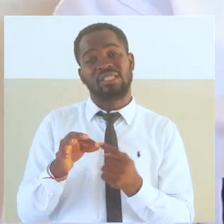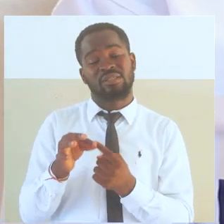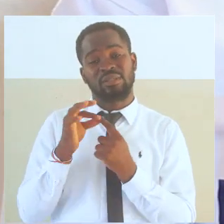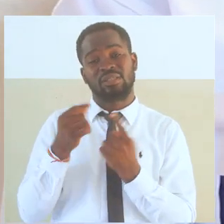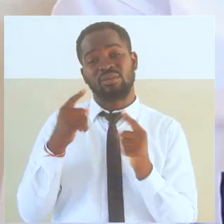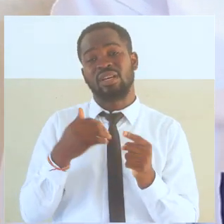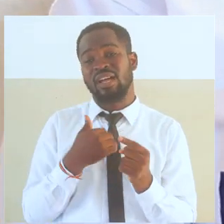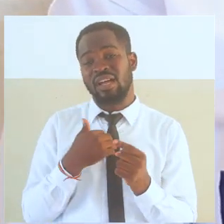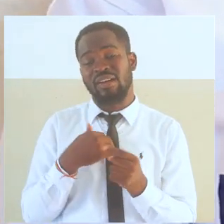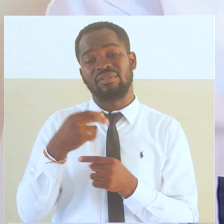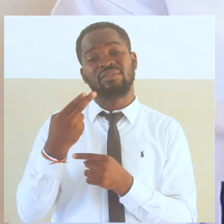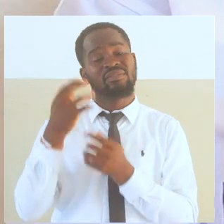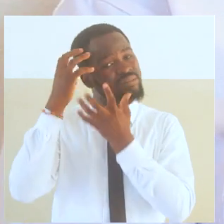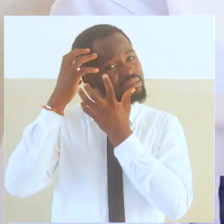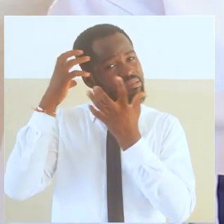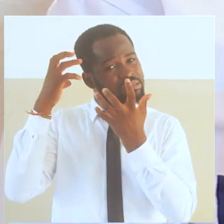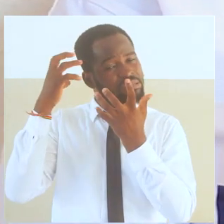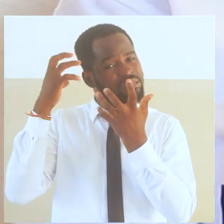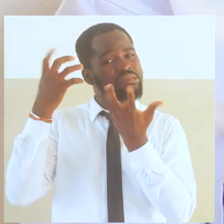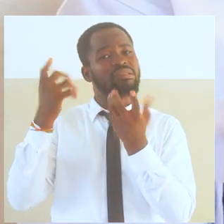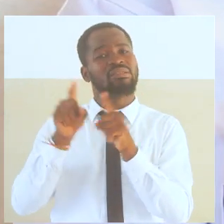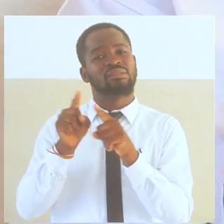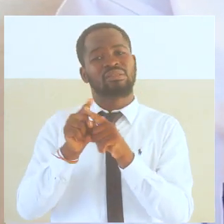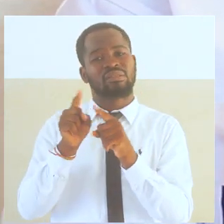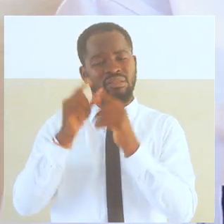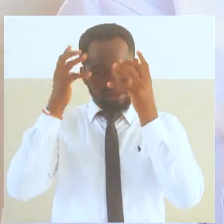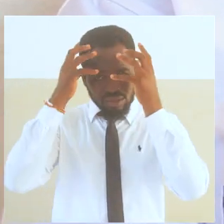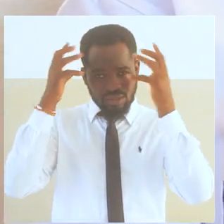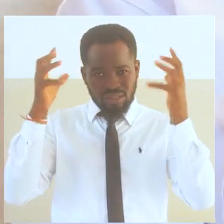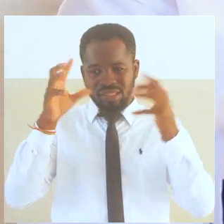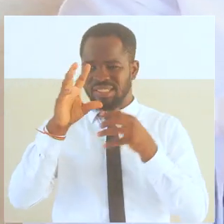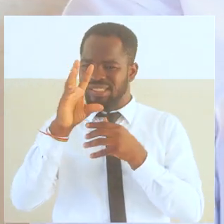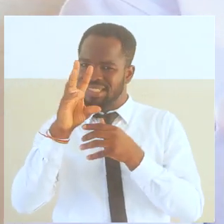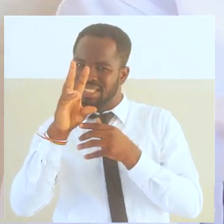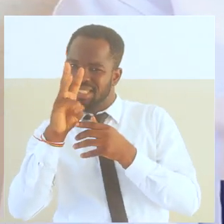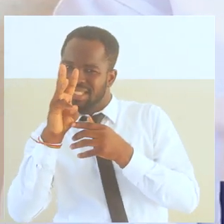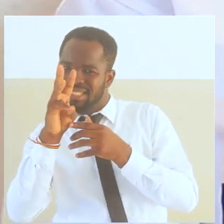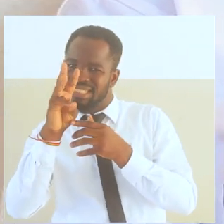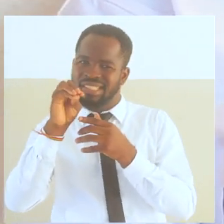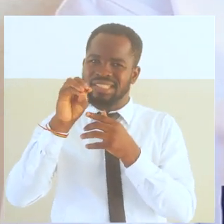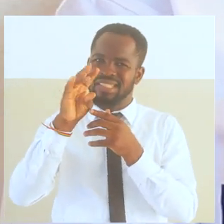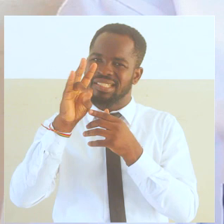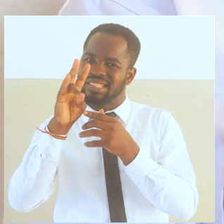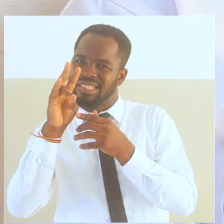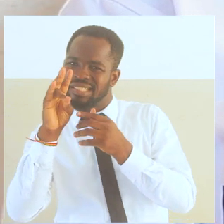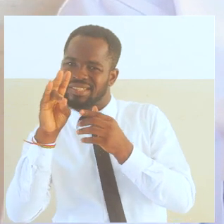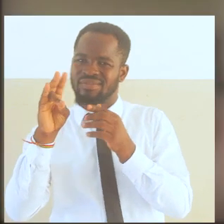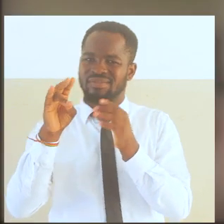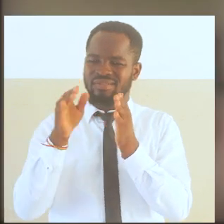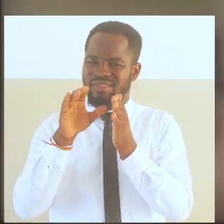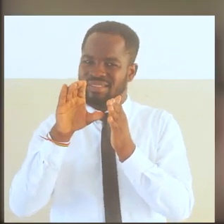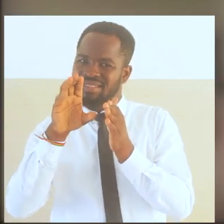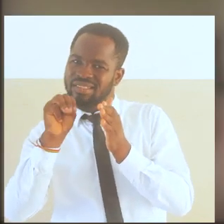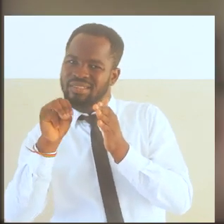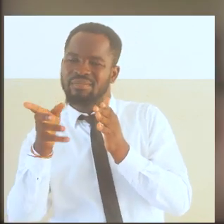very alert. Just as I was telling you, you will be playing with her. In another moment, her condition will